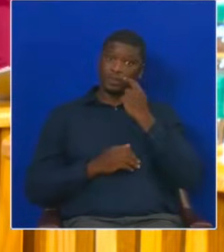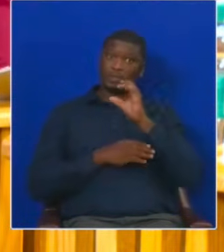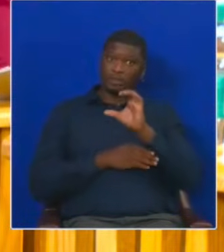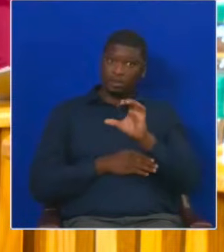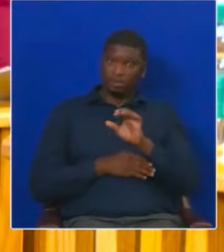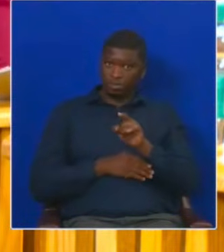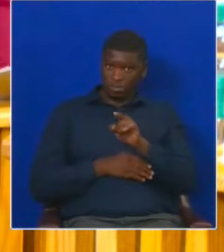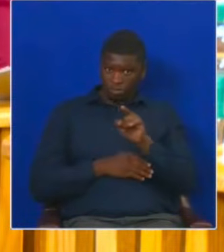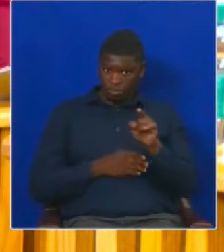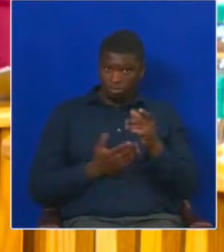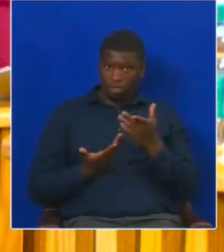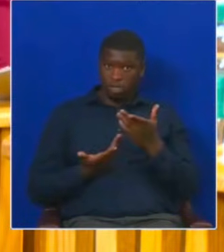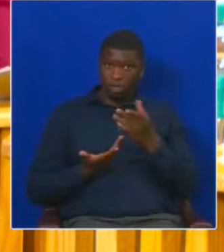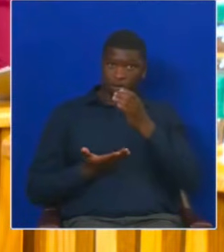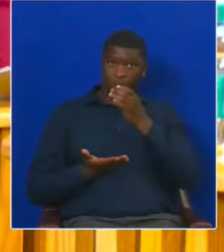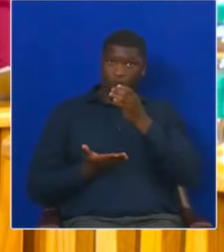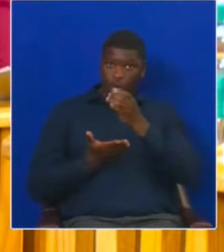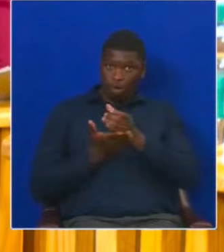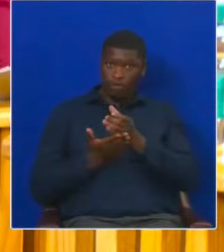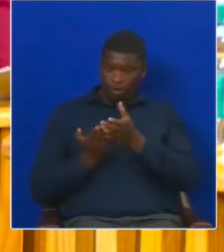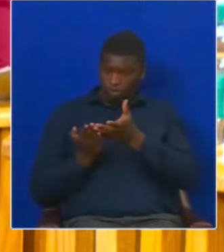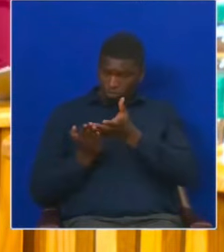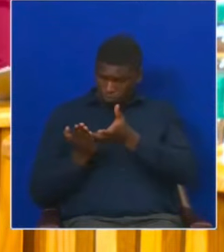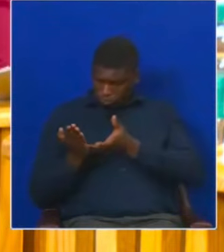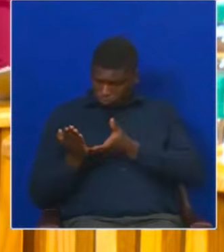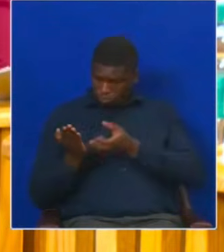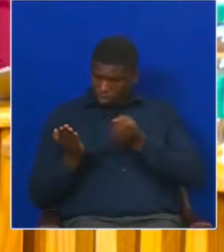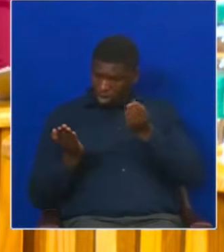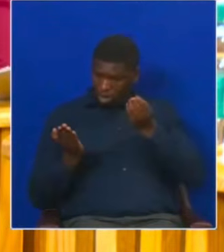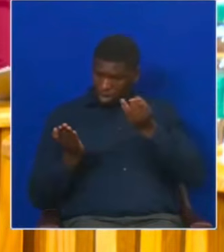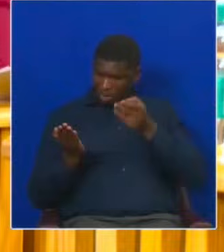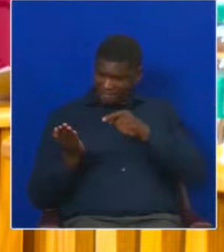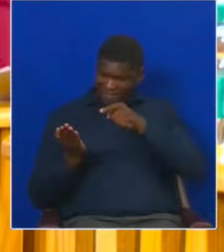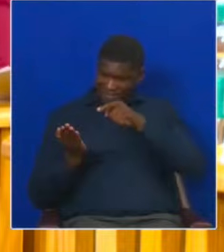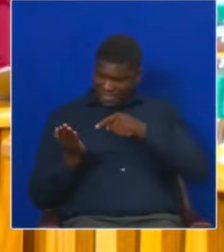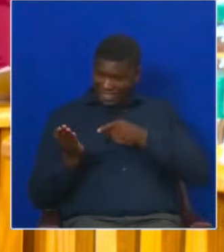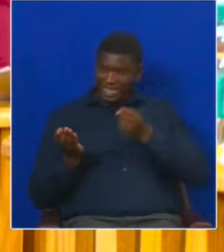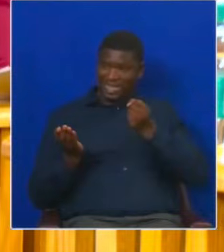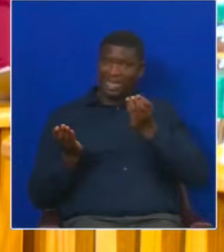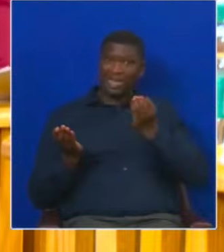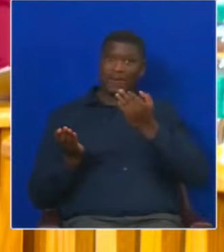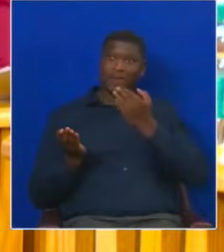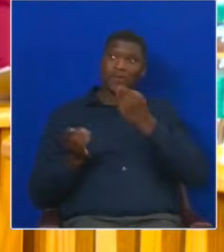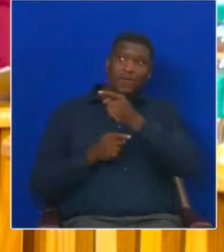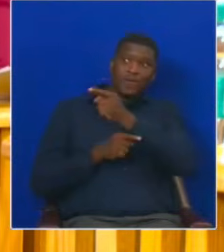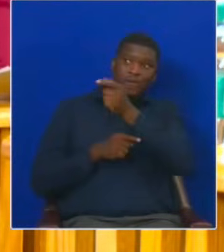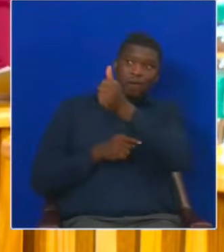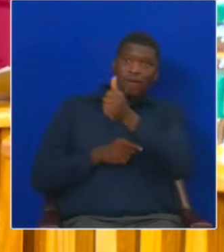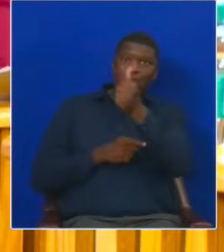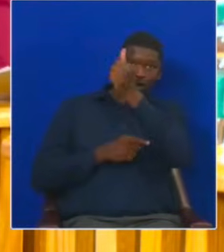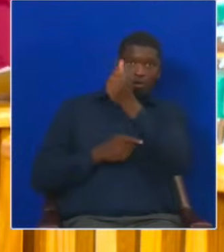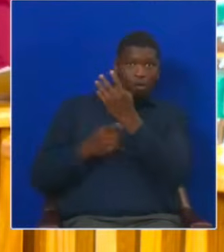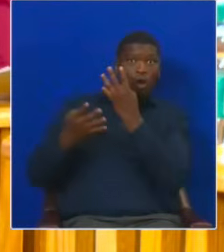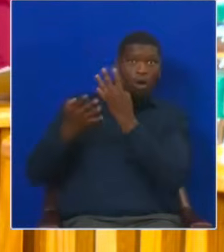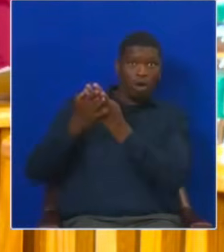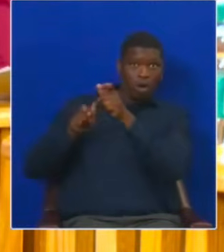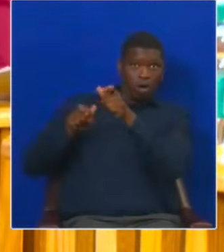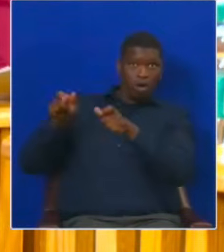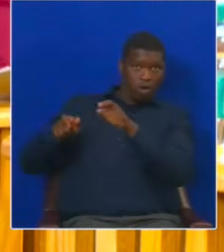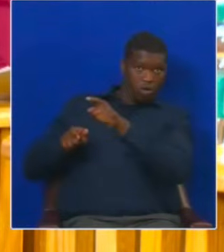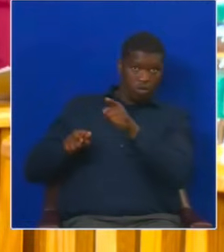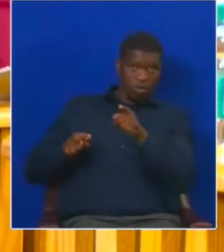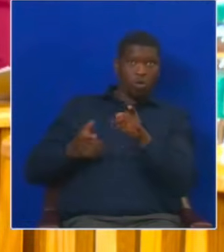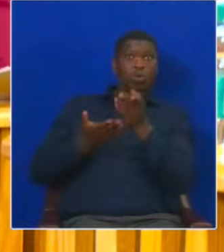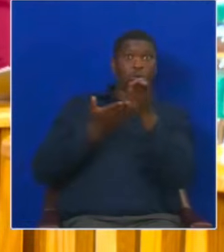these statements of the prison officials were taken in the context of the inquiries that you made concerning the